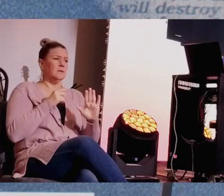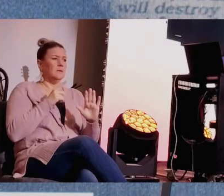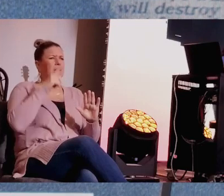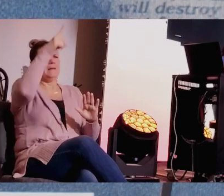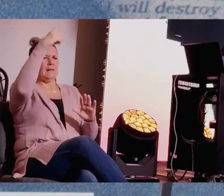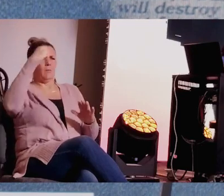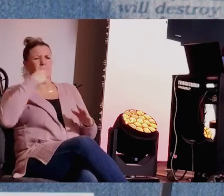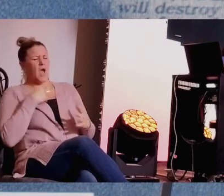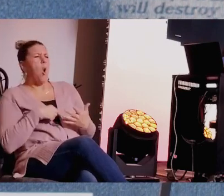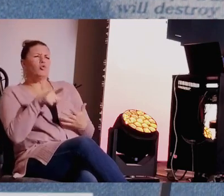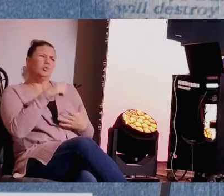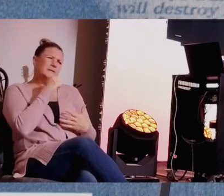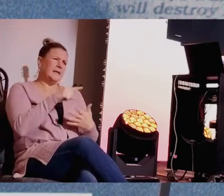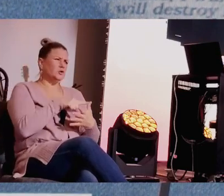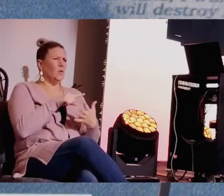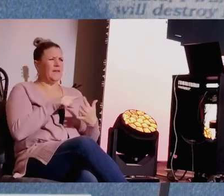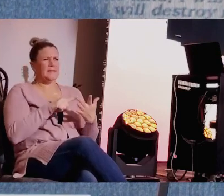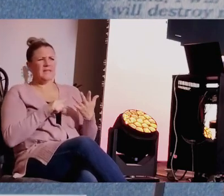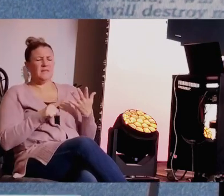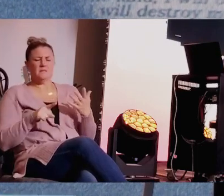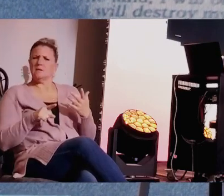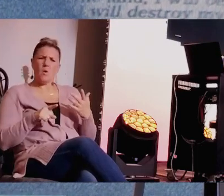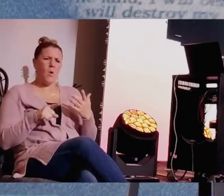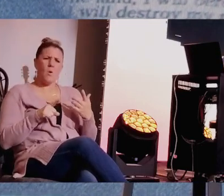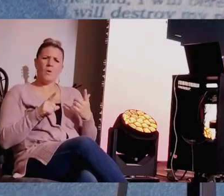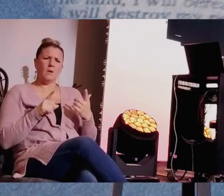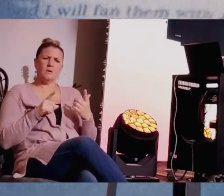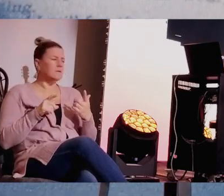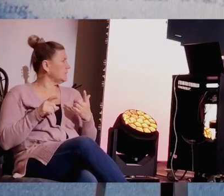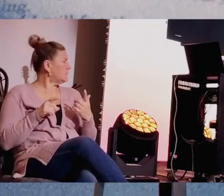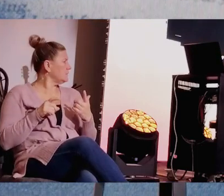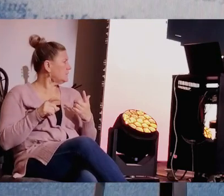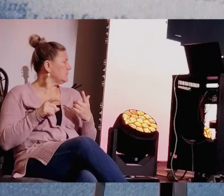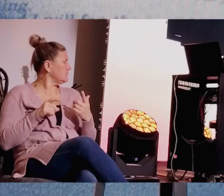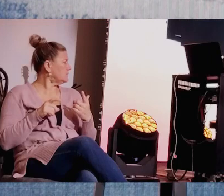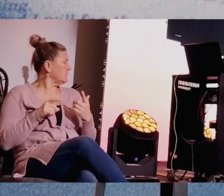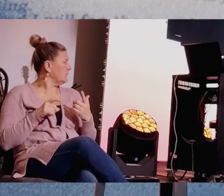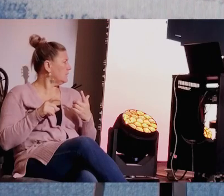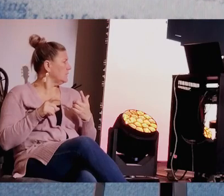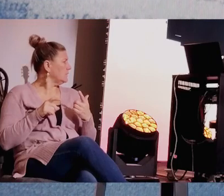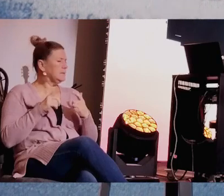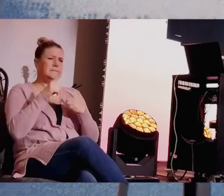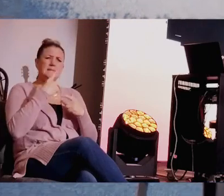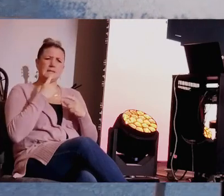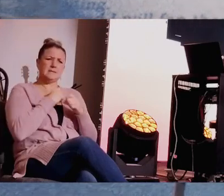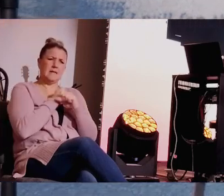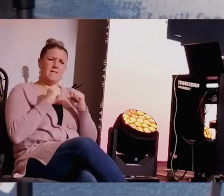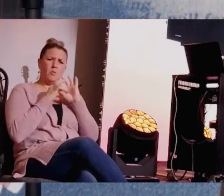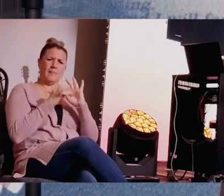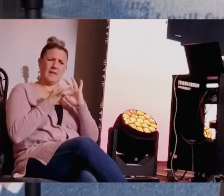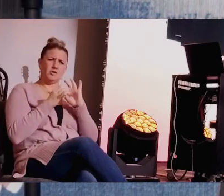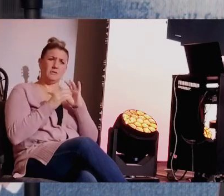for me and you didn't do that for me and you didn't do that. He said, depart from me, I never knew you. So it's as simple as a relationship, Father. You